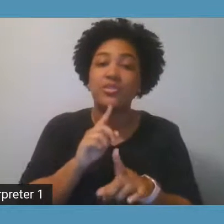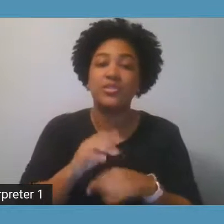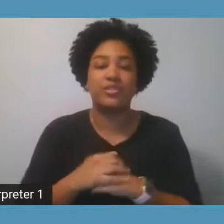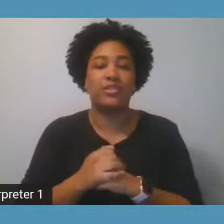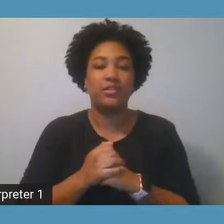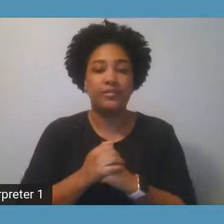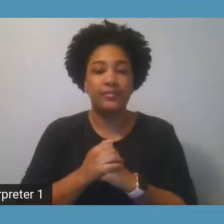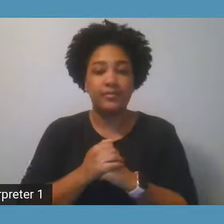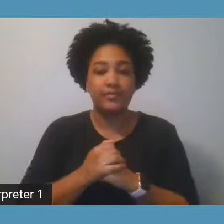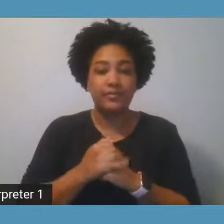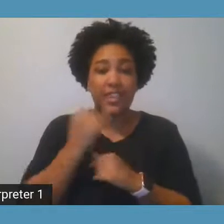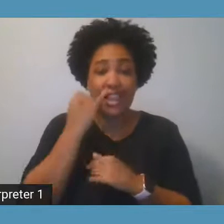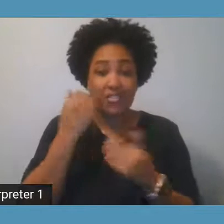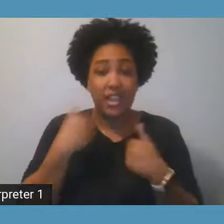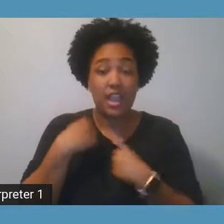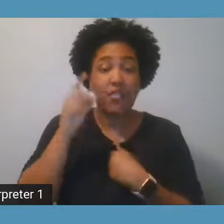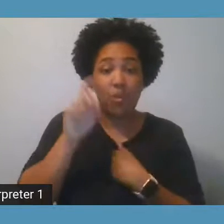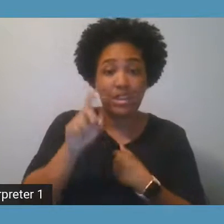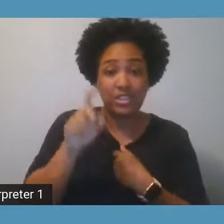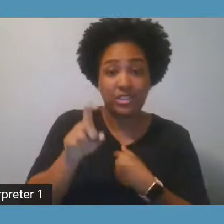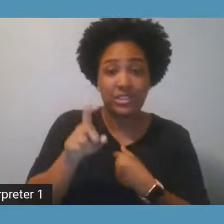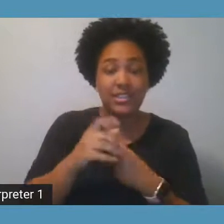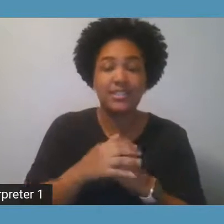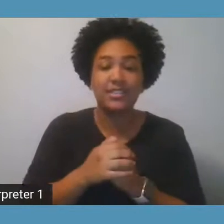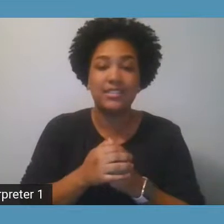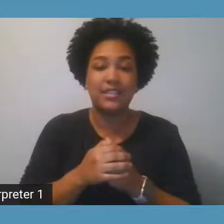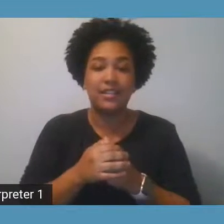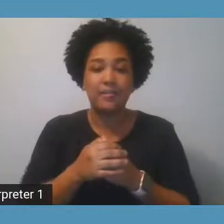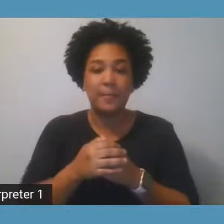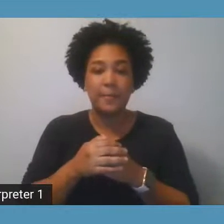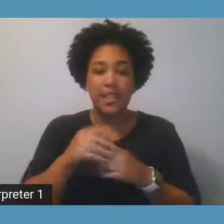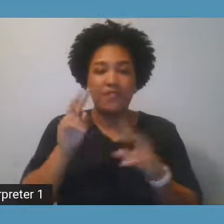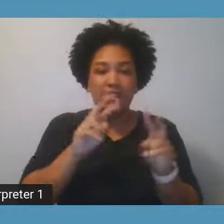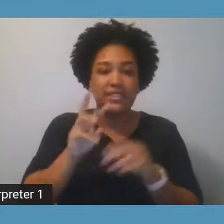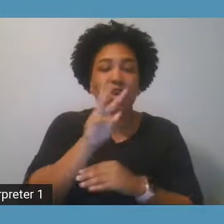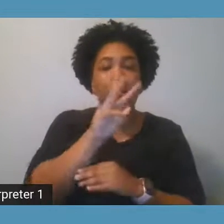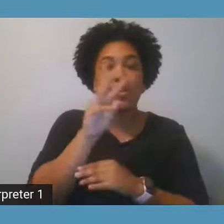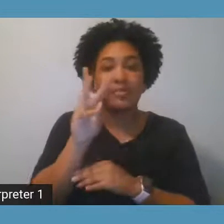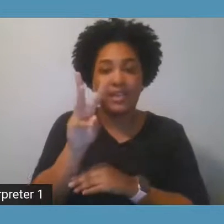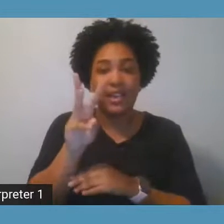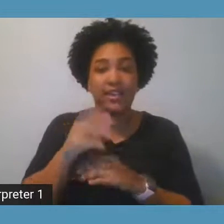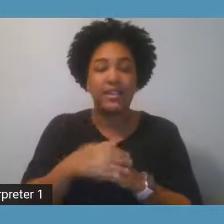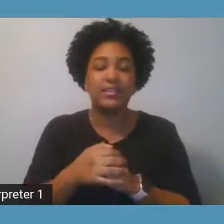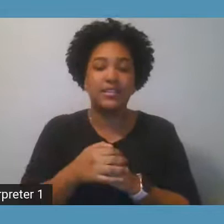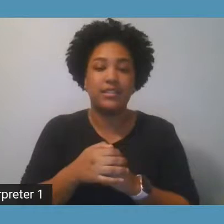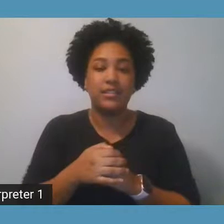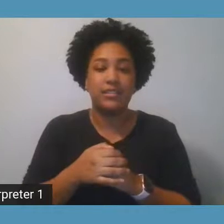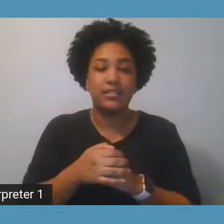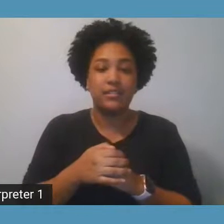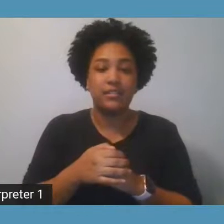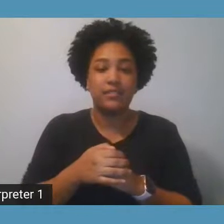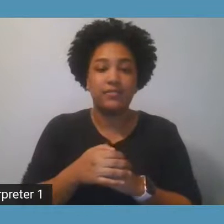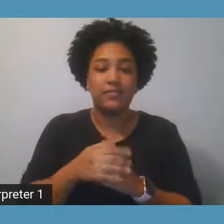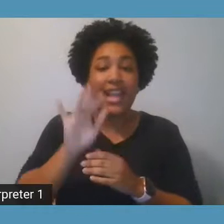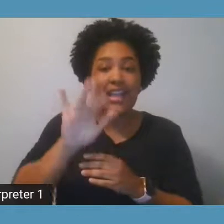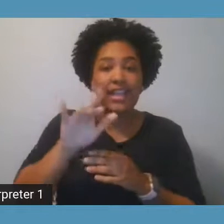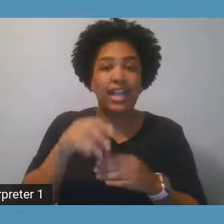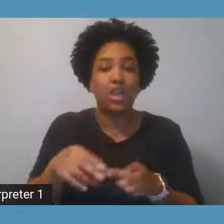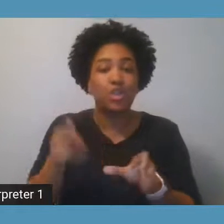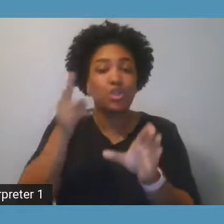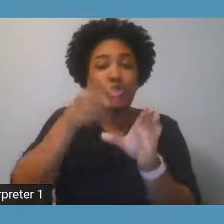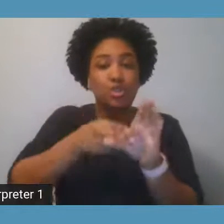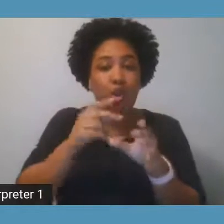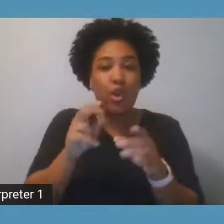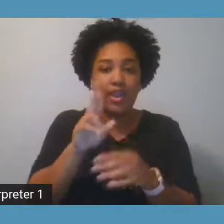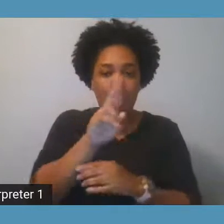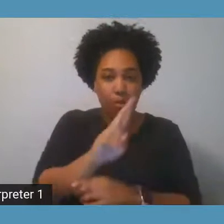programs or have questions in between programs, please visit the forum on our Museum Learning Hub website and click on Join in the upper